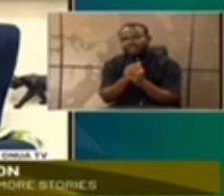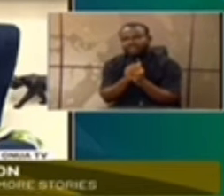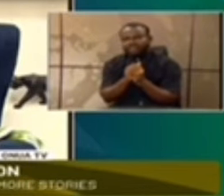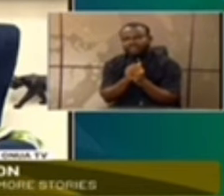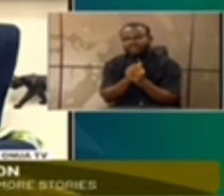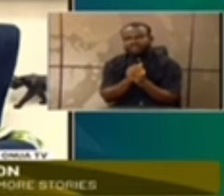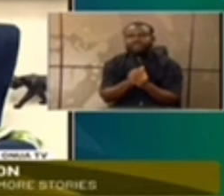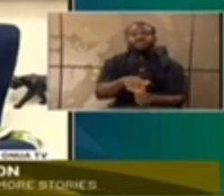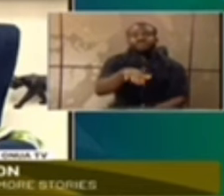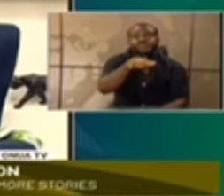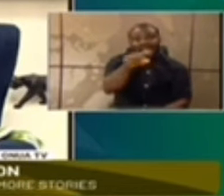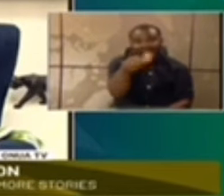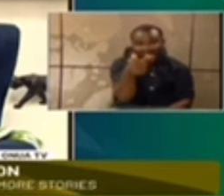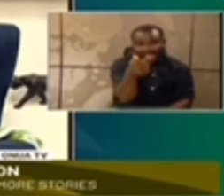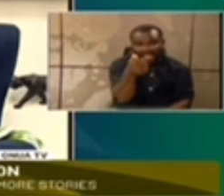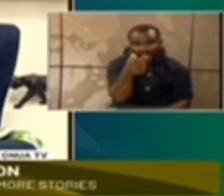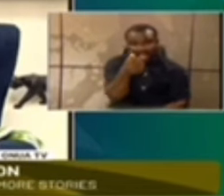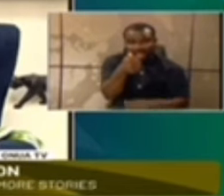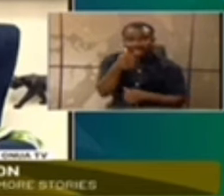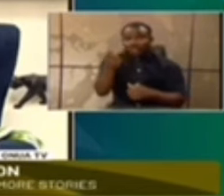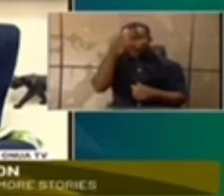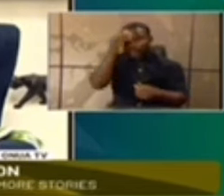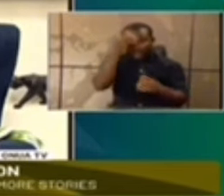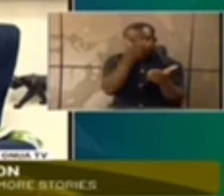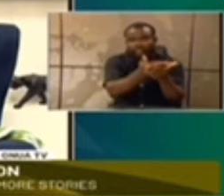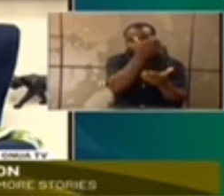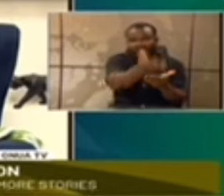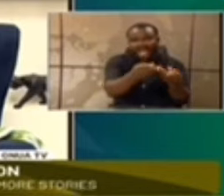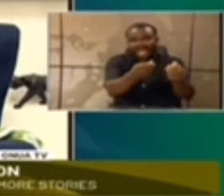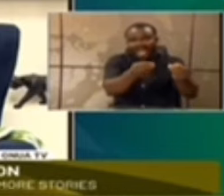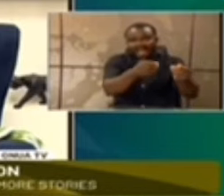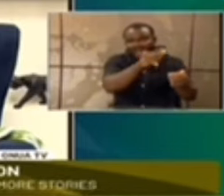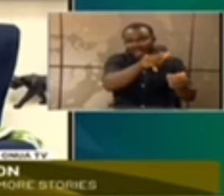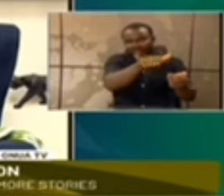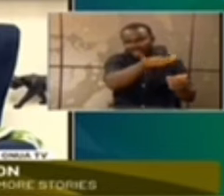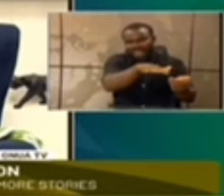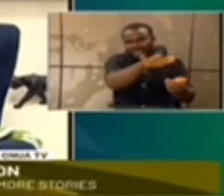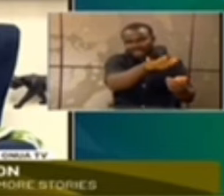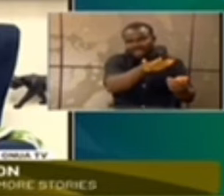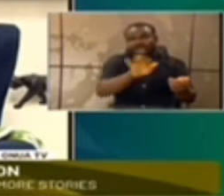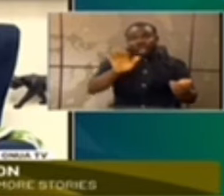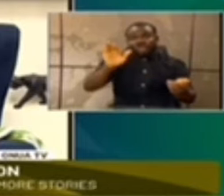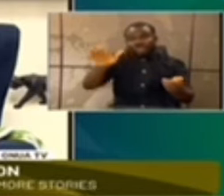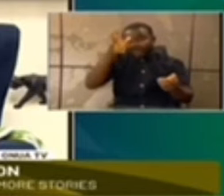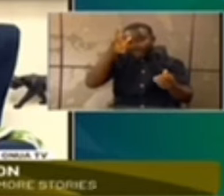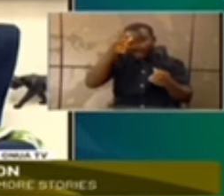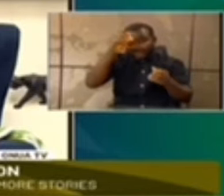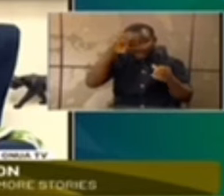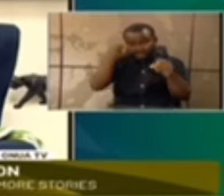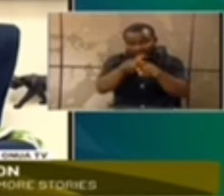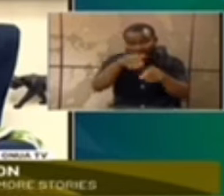Papa bi wato asase ewo airport eri muho. Eno wa kunta owo UK owo